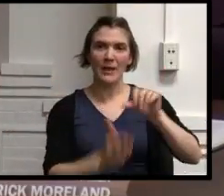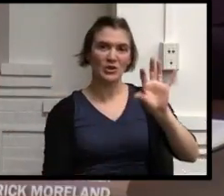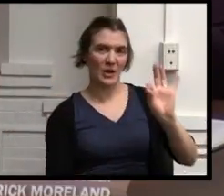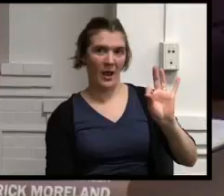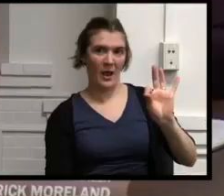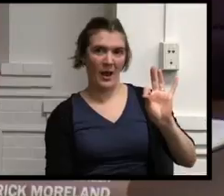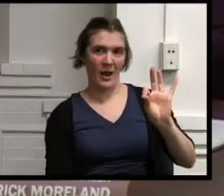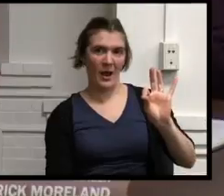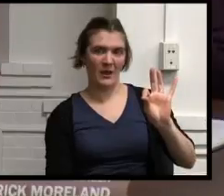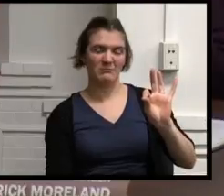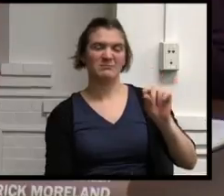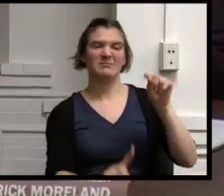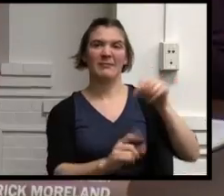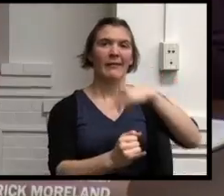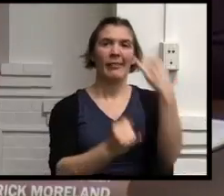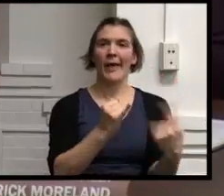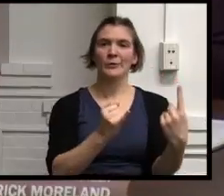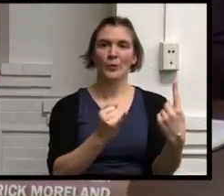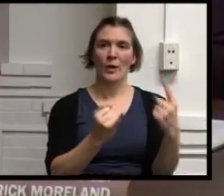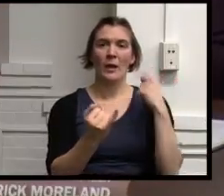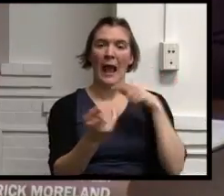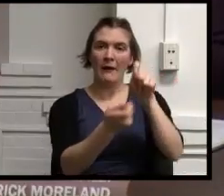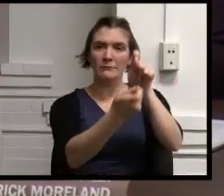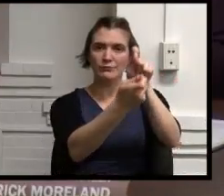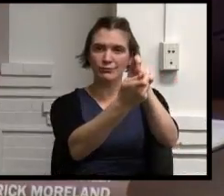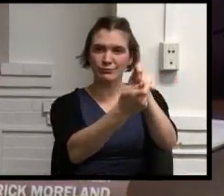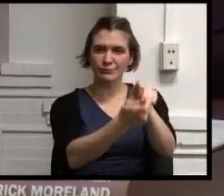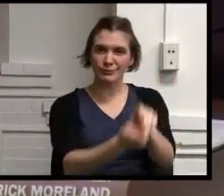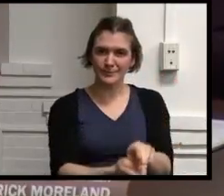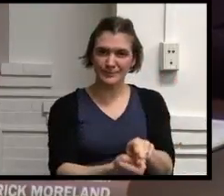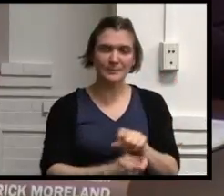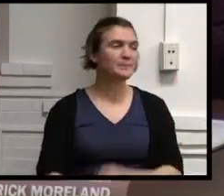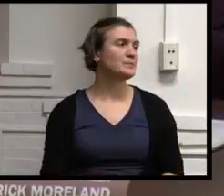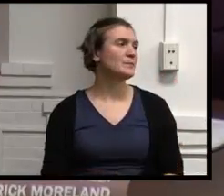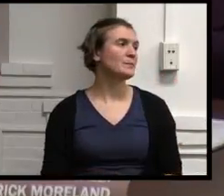9 of that single audit. It's the last page of the single audit.